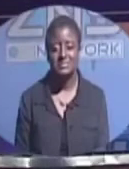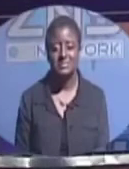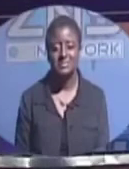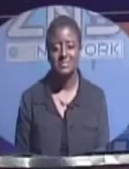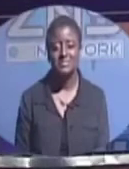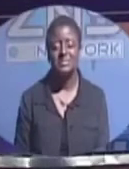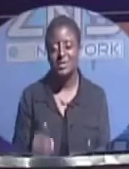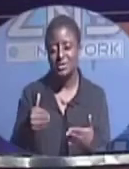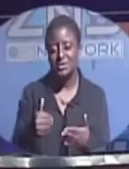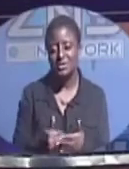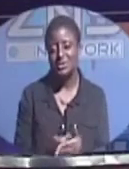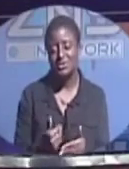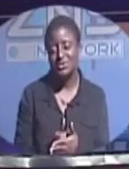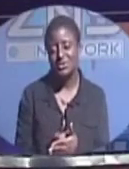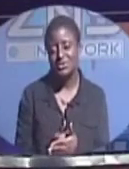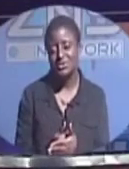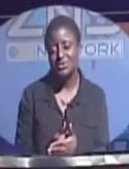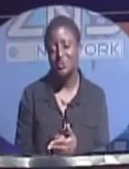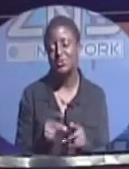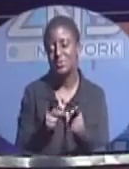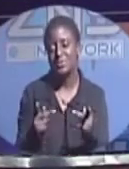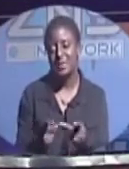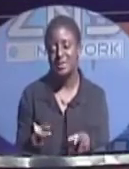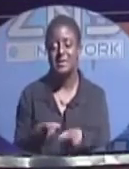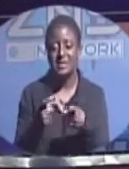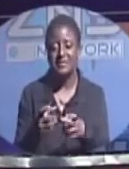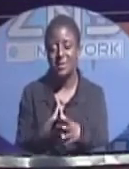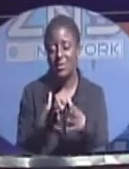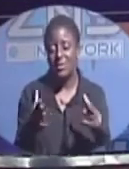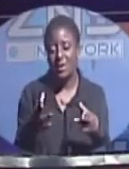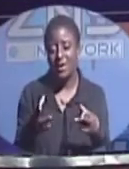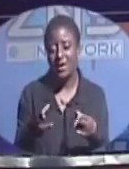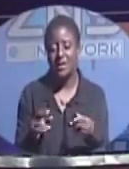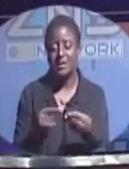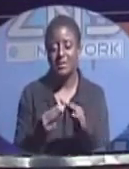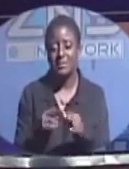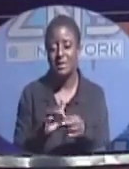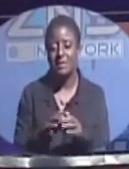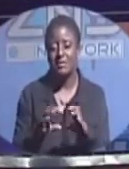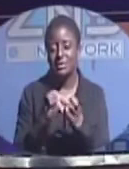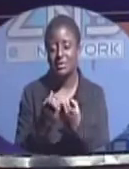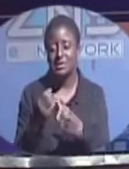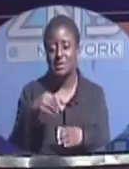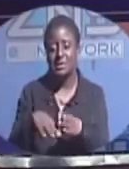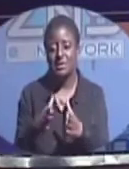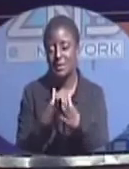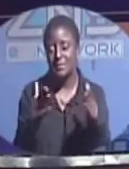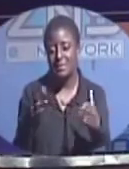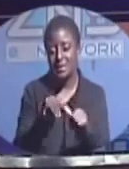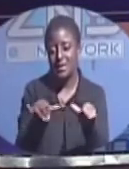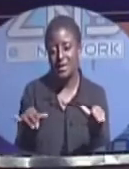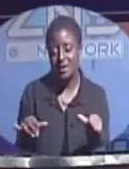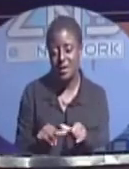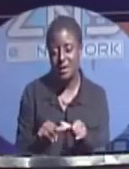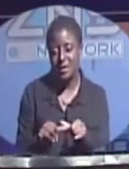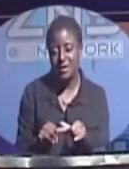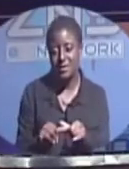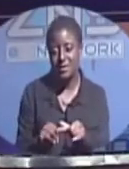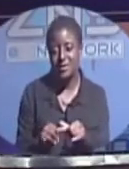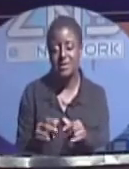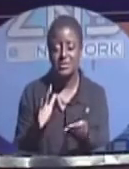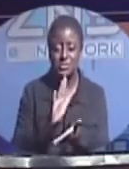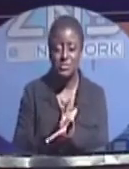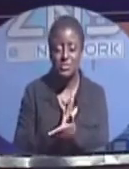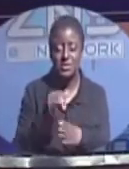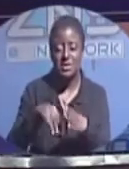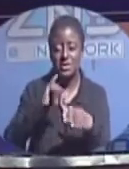It's a new institution offering a wide range of courses in the Big Yard. LaDawn Davis recently visited the school in Johnson's Bay for the start